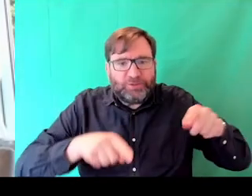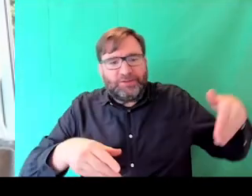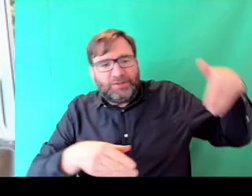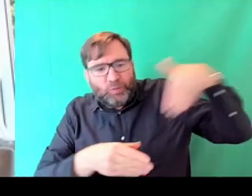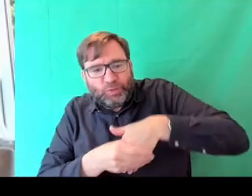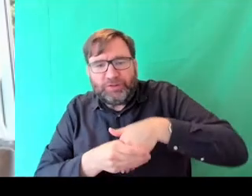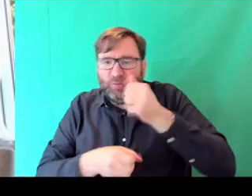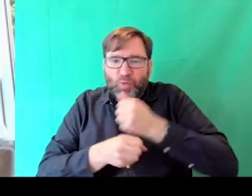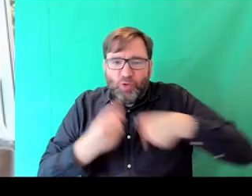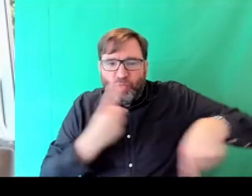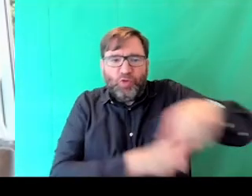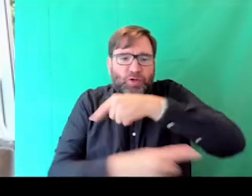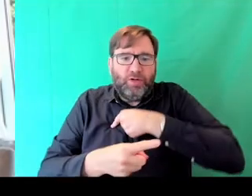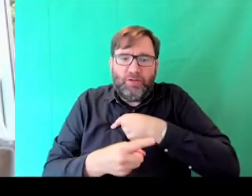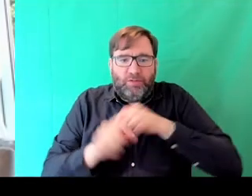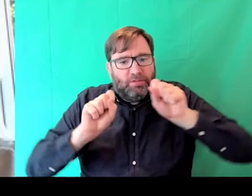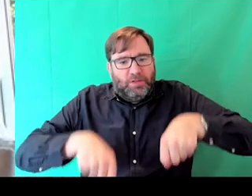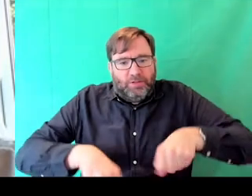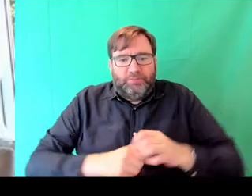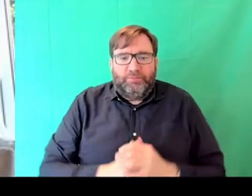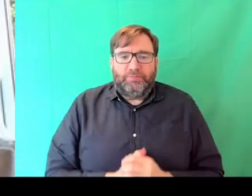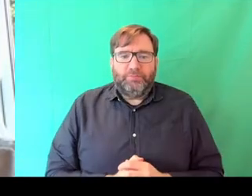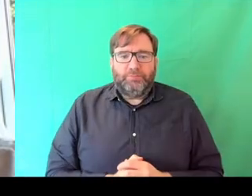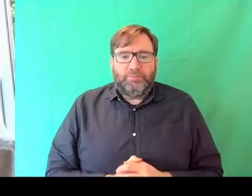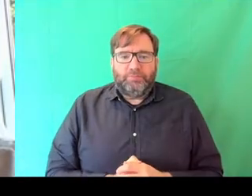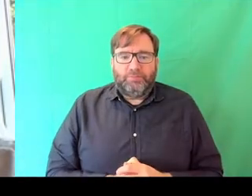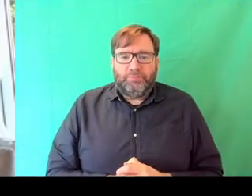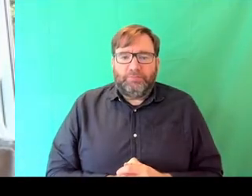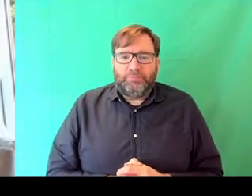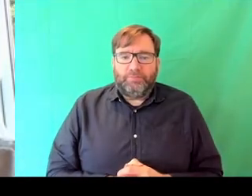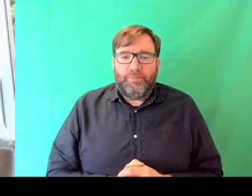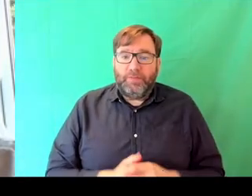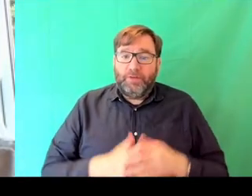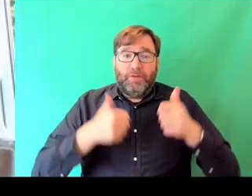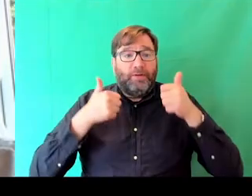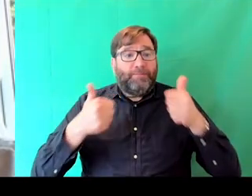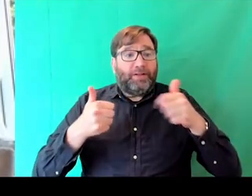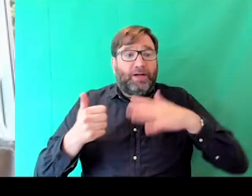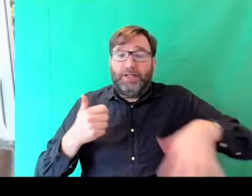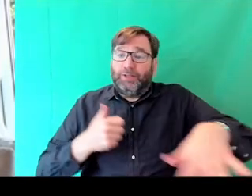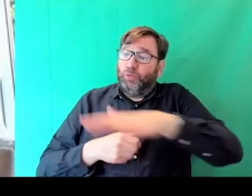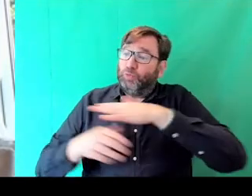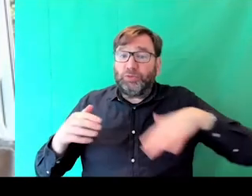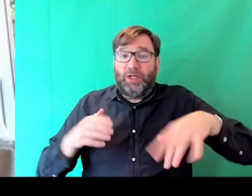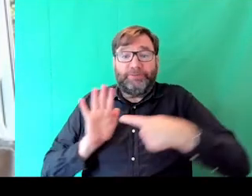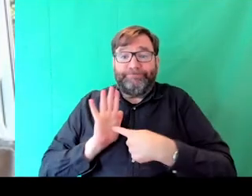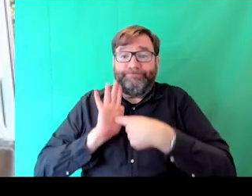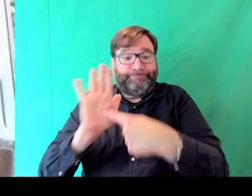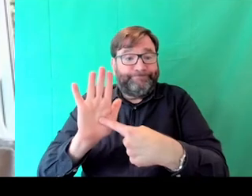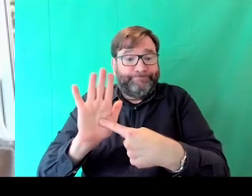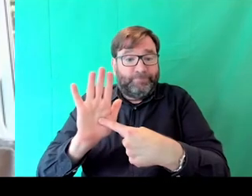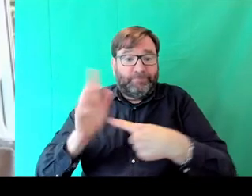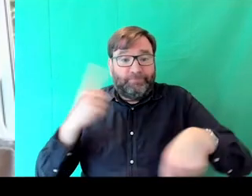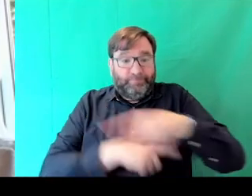be able to service your customers in the right way, and that can only end up in commercially being a better outcome for